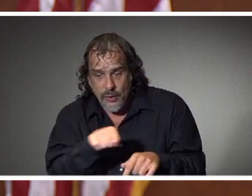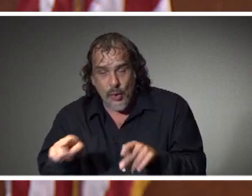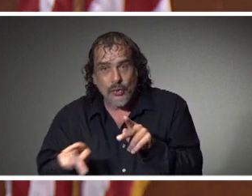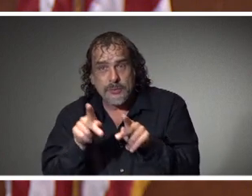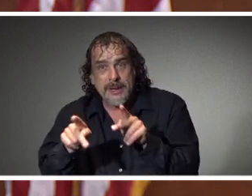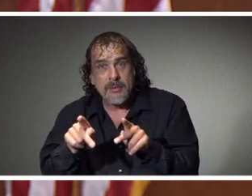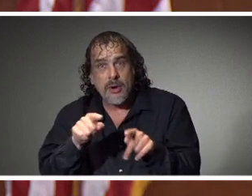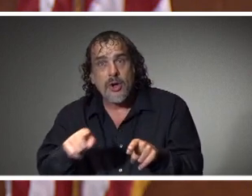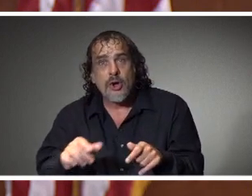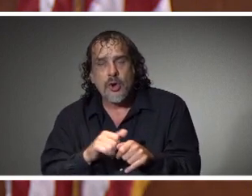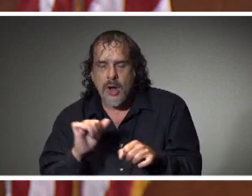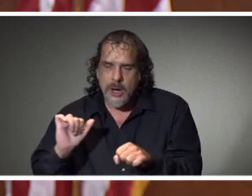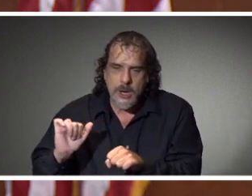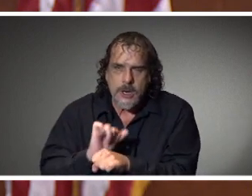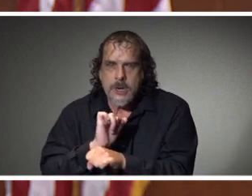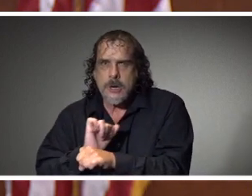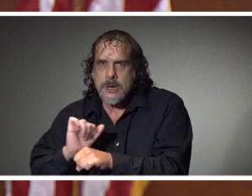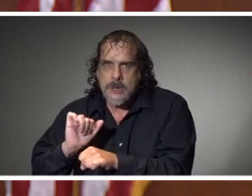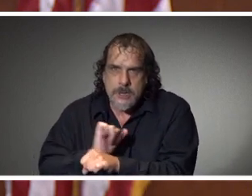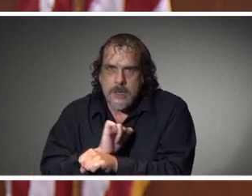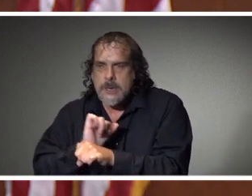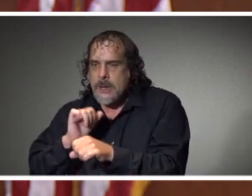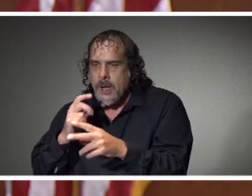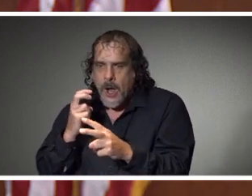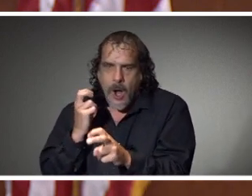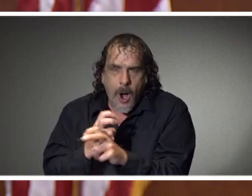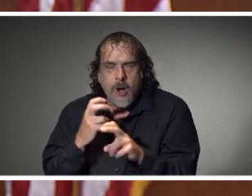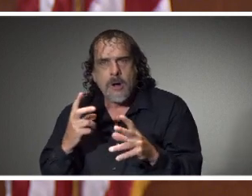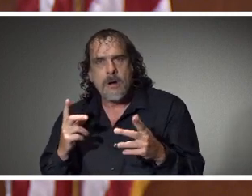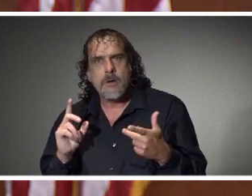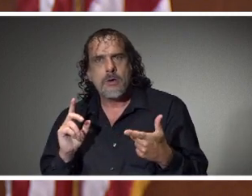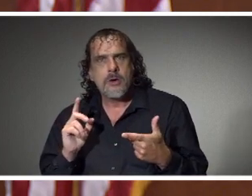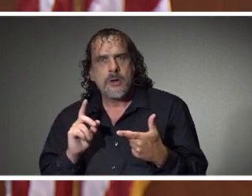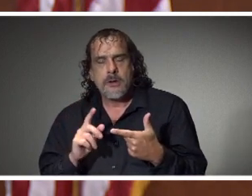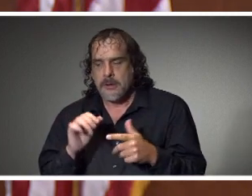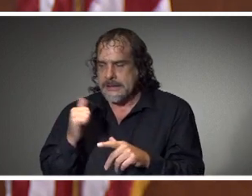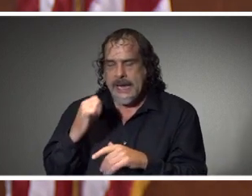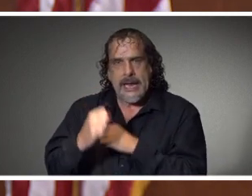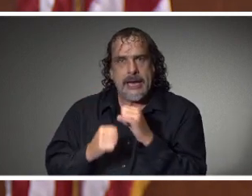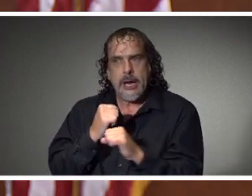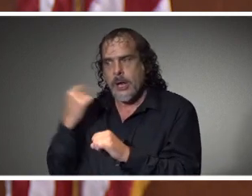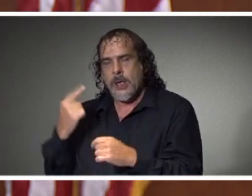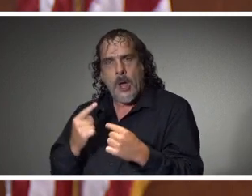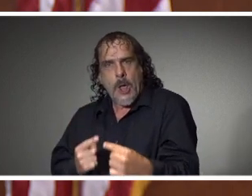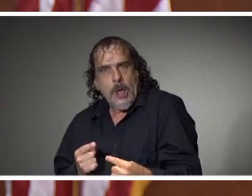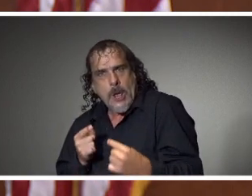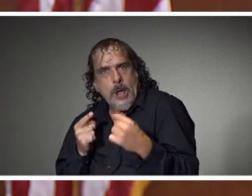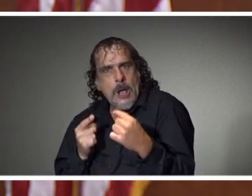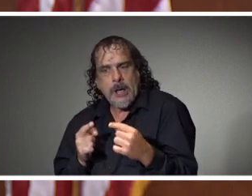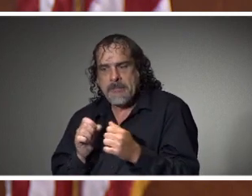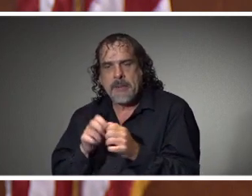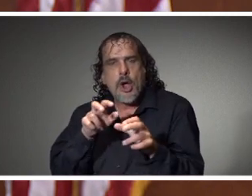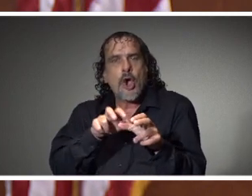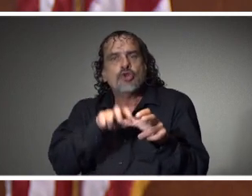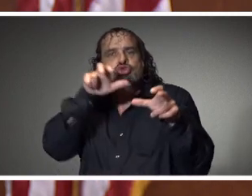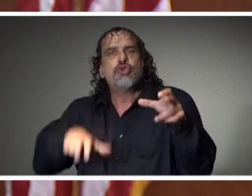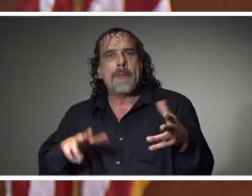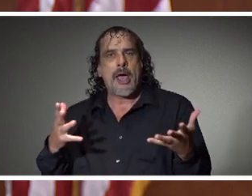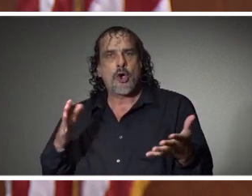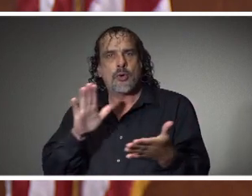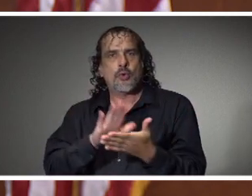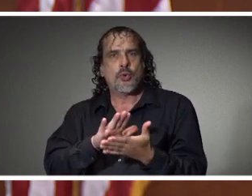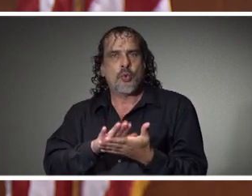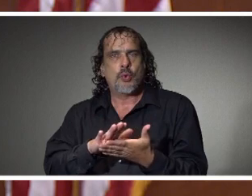who have worked so hard, who maybe 10 years ago were struggling, maybe would have been a dropout, but